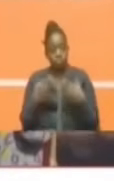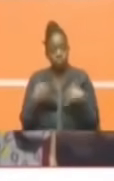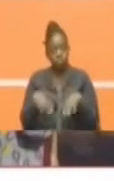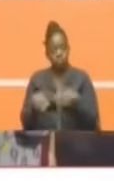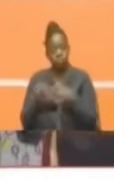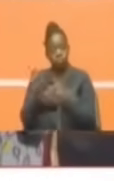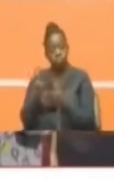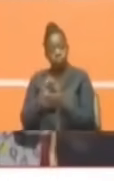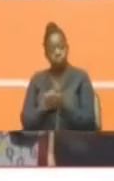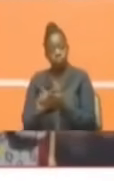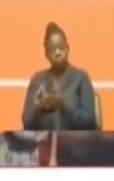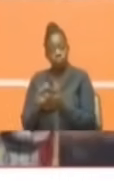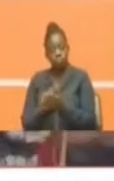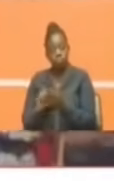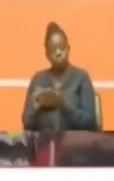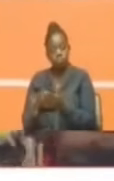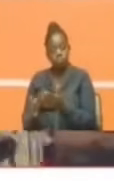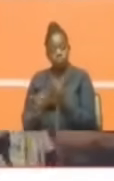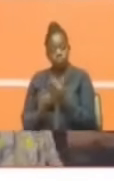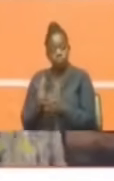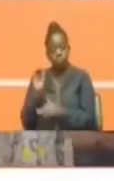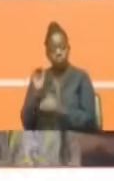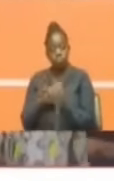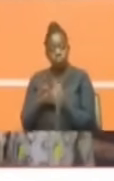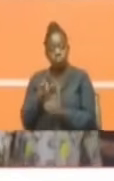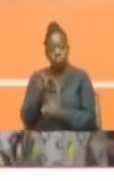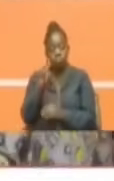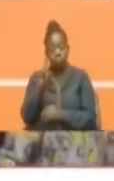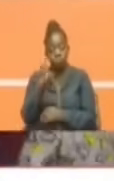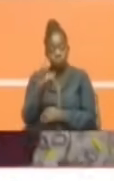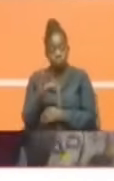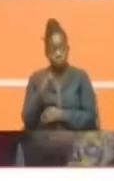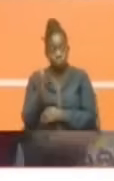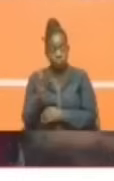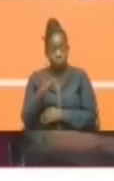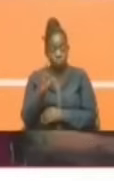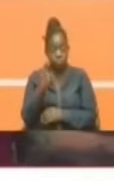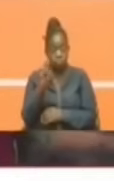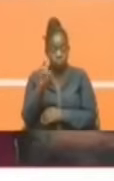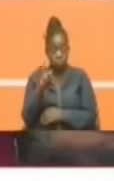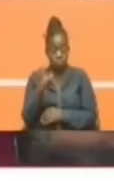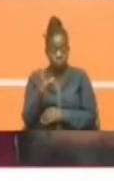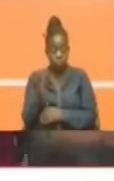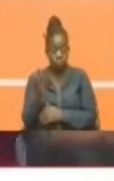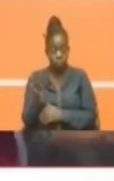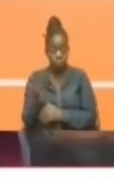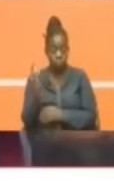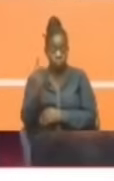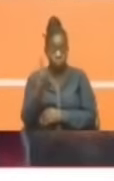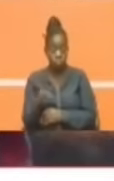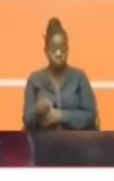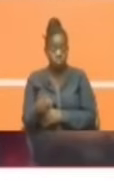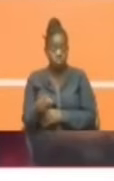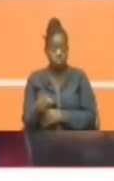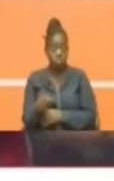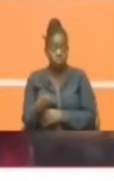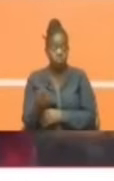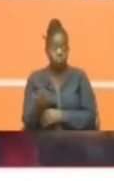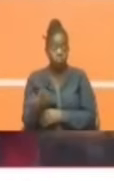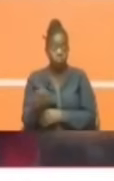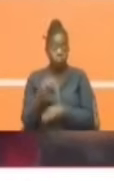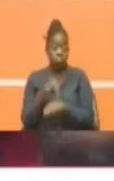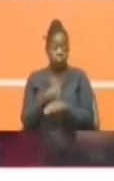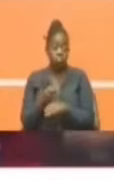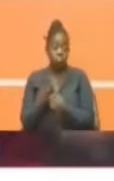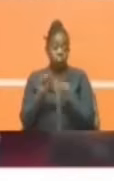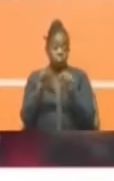ekiwandiiko tuyitire mu ofiisi ya RDC RDC tulaba bakutuuseeyo ate naye tumuyite